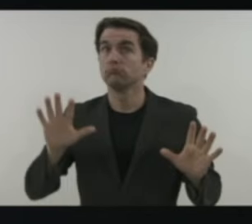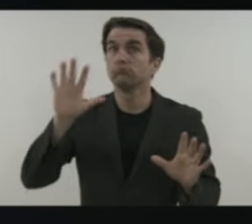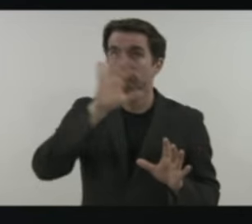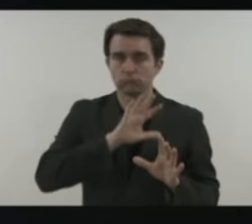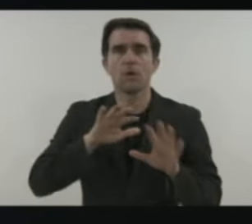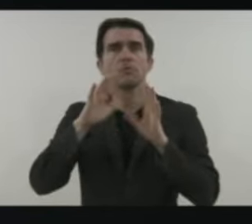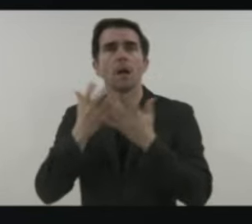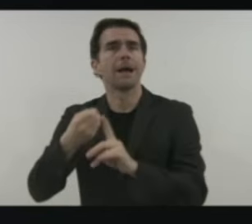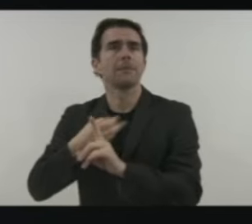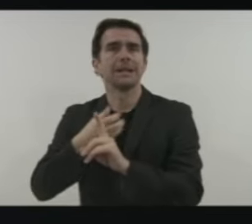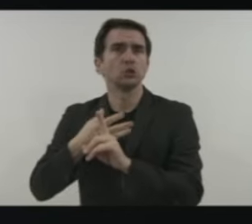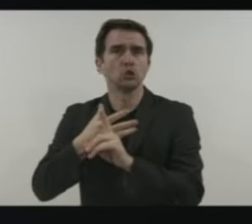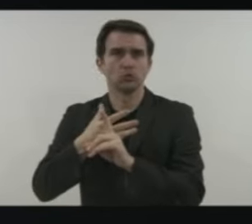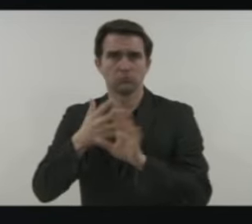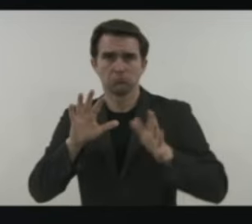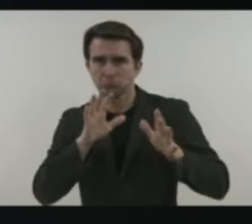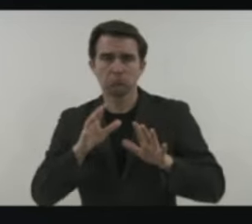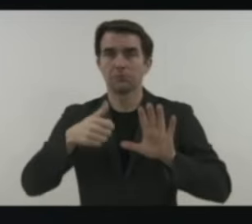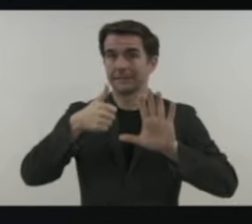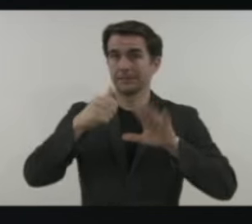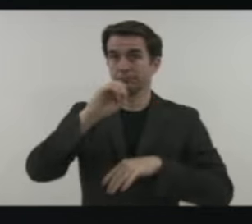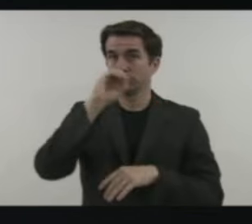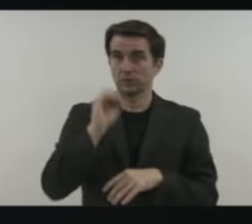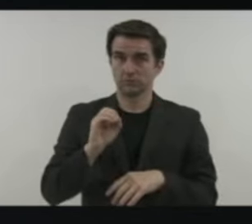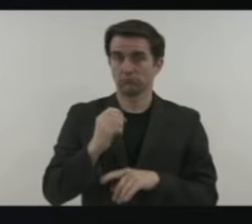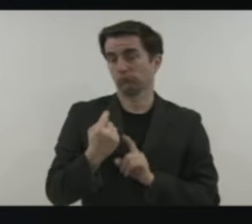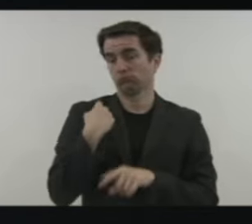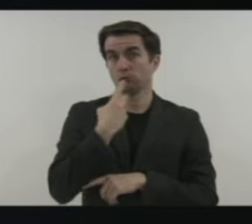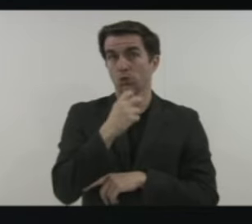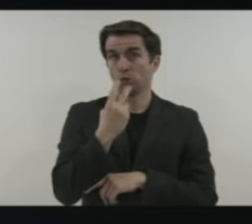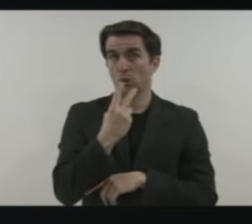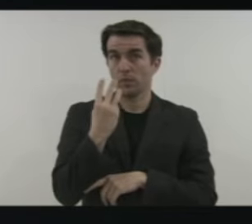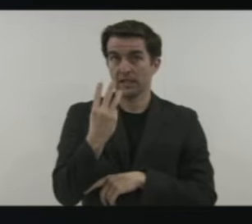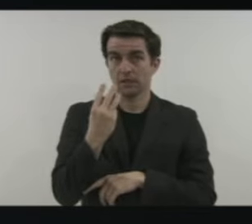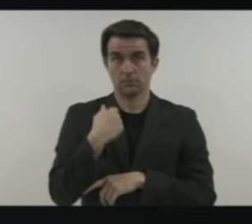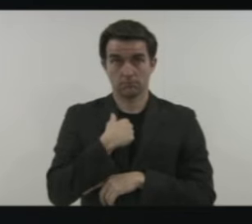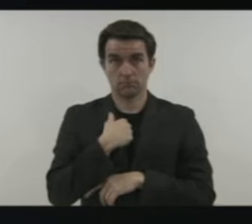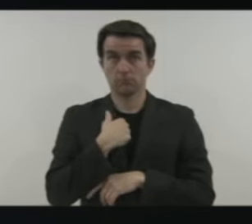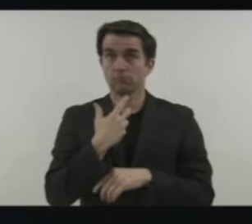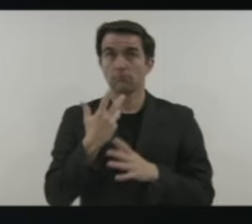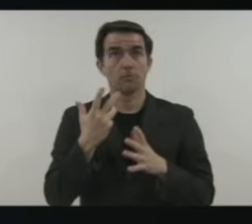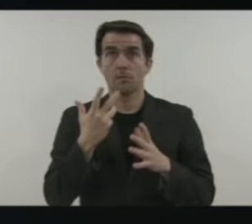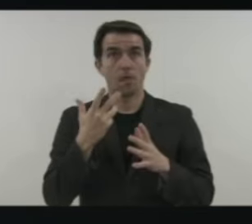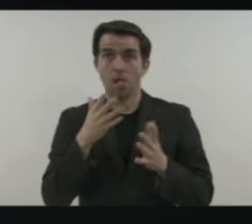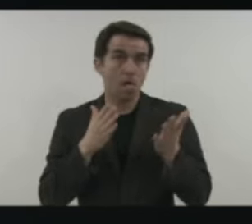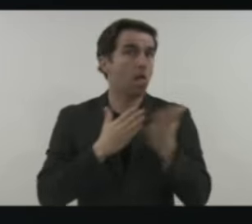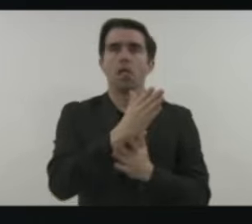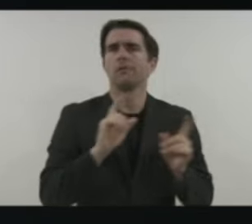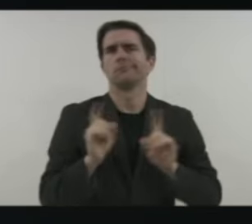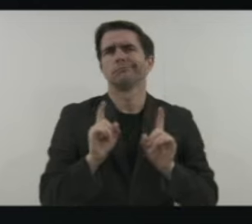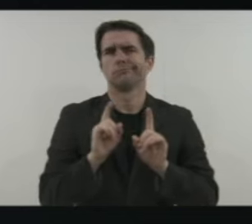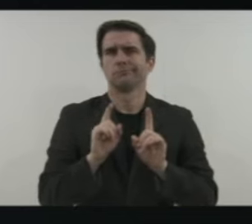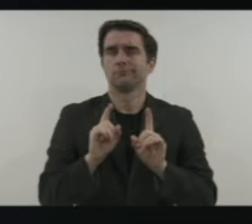and a C4 urgent recalibrations to get us there. First, Europe and the world must be more